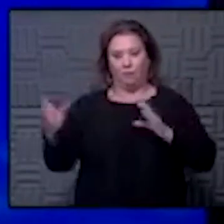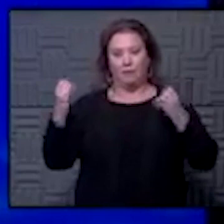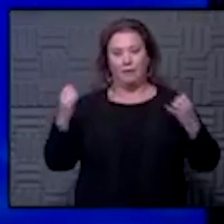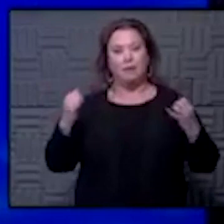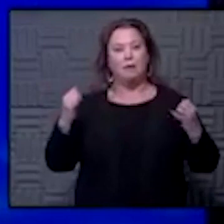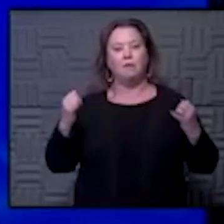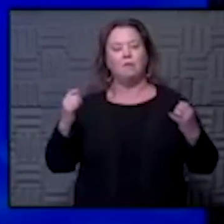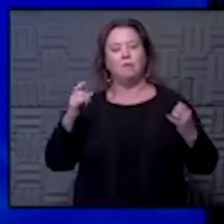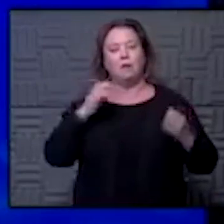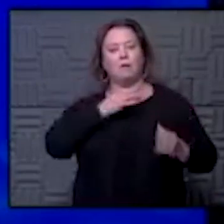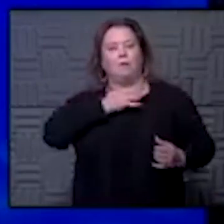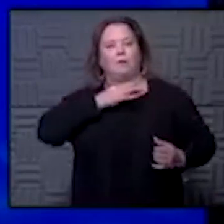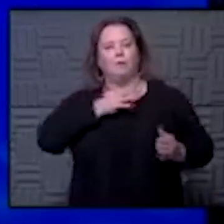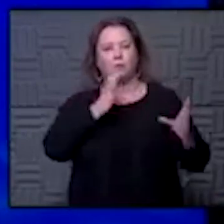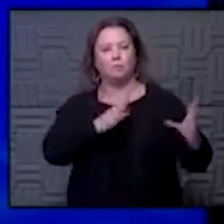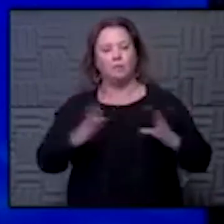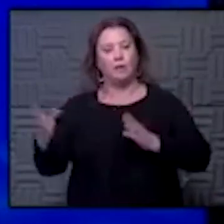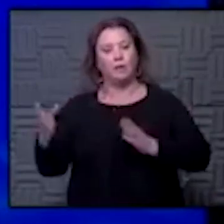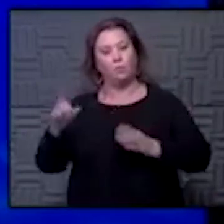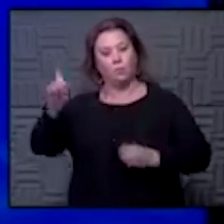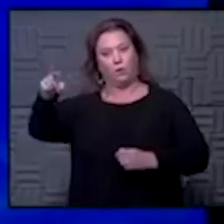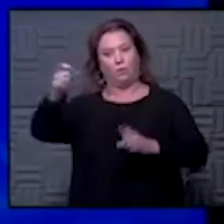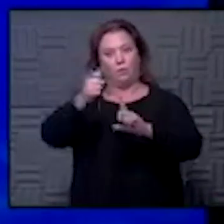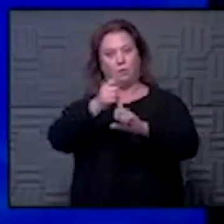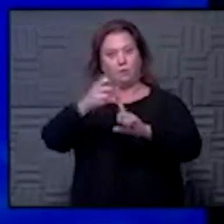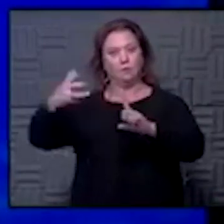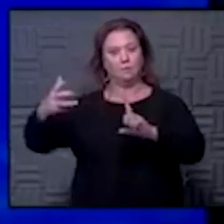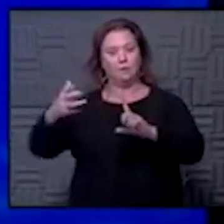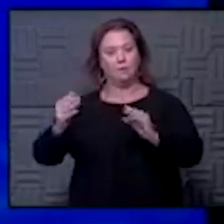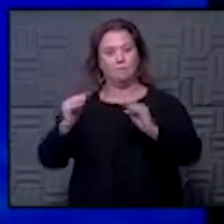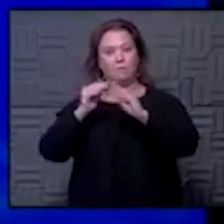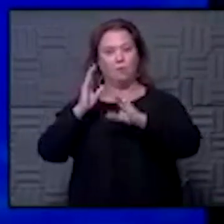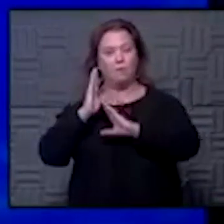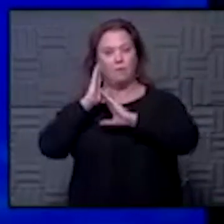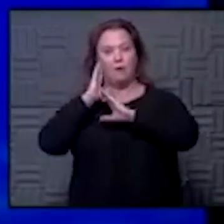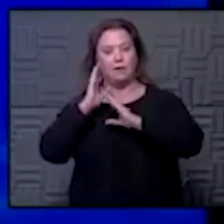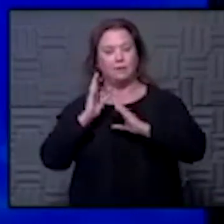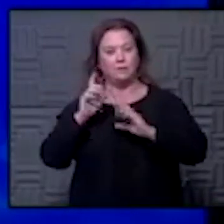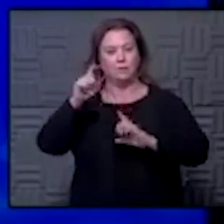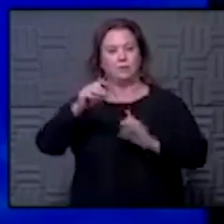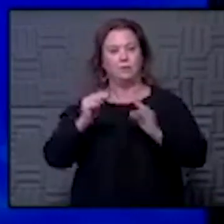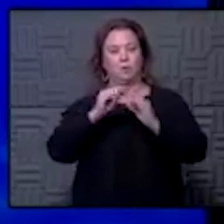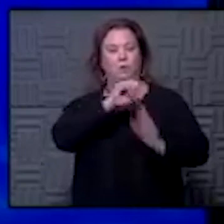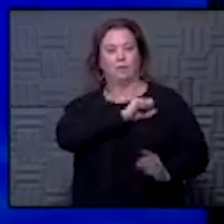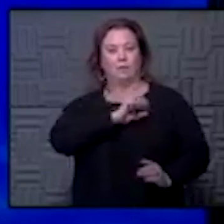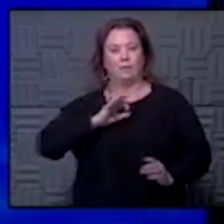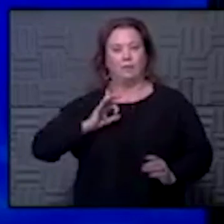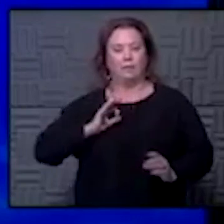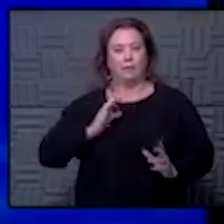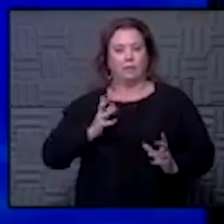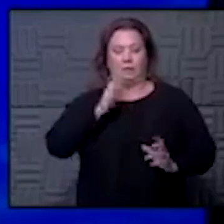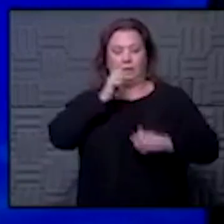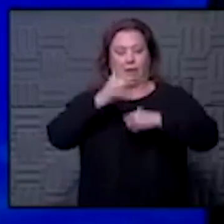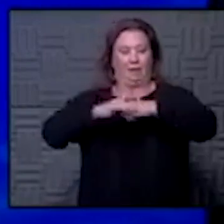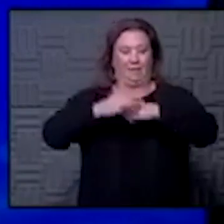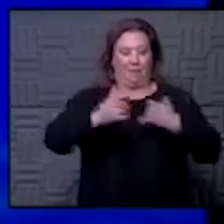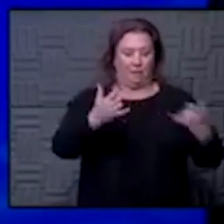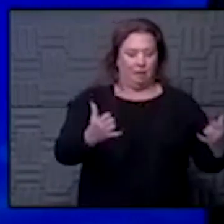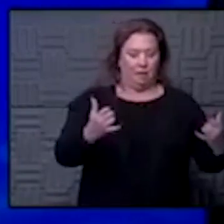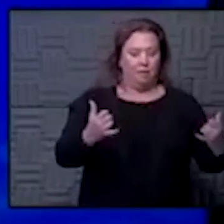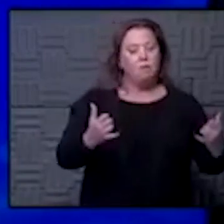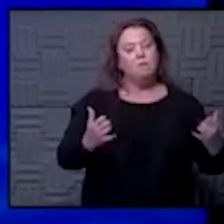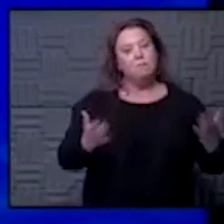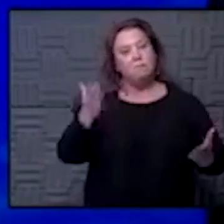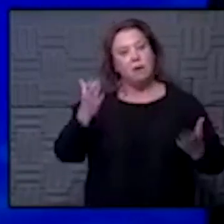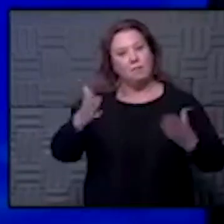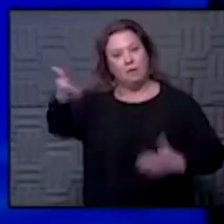point on what will happen when you need to expand those beds and you need more staff that maybe isn't available right now. Might